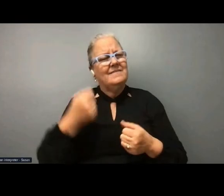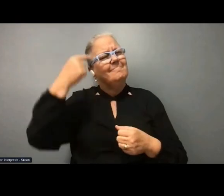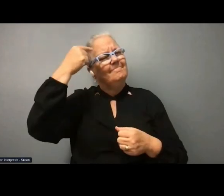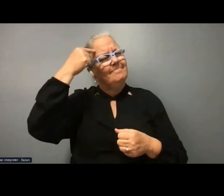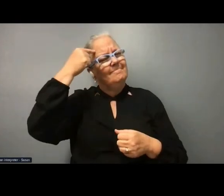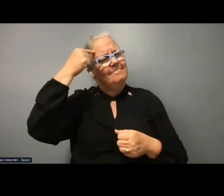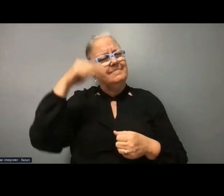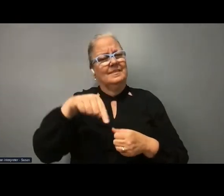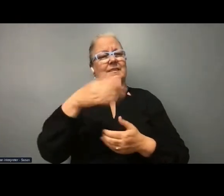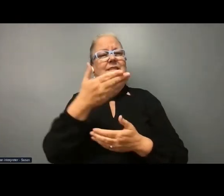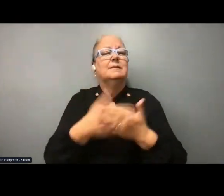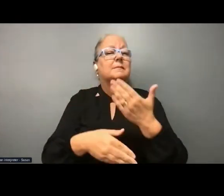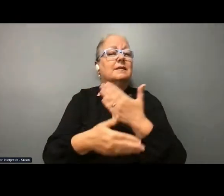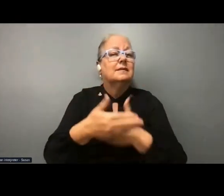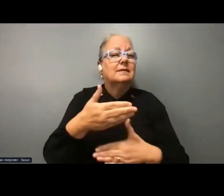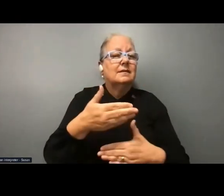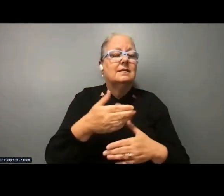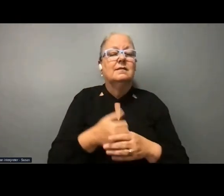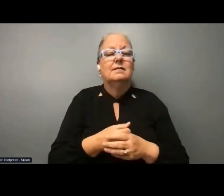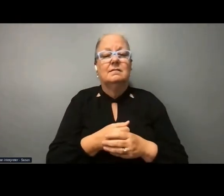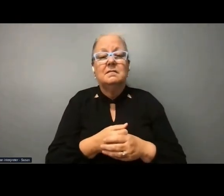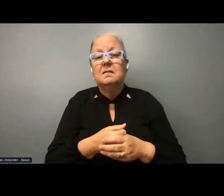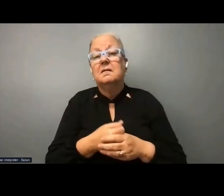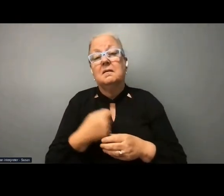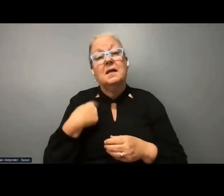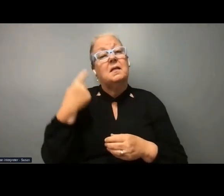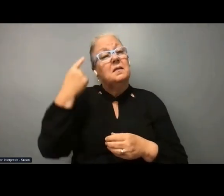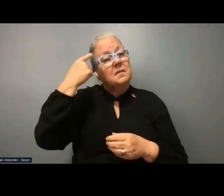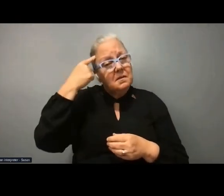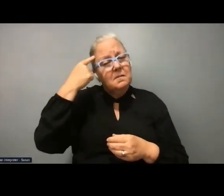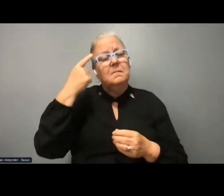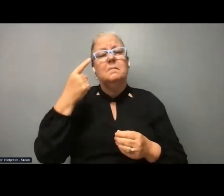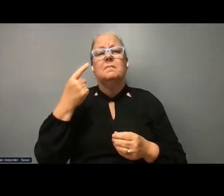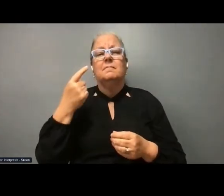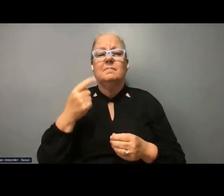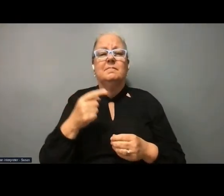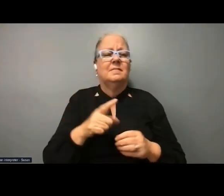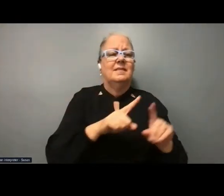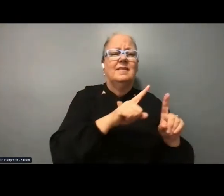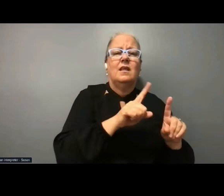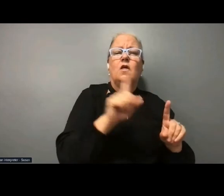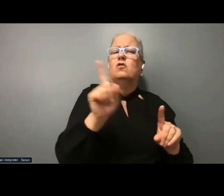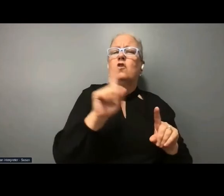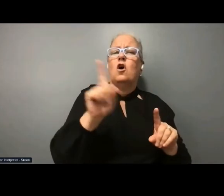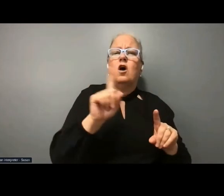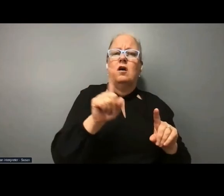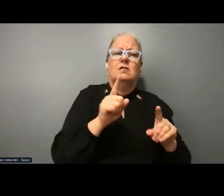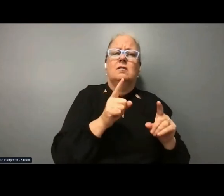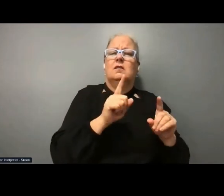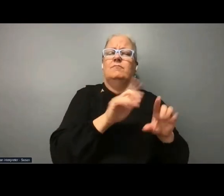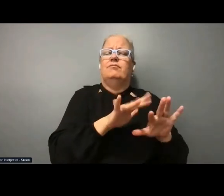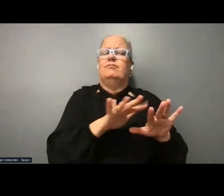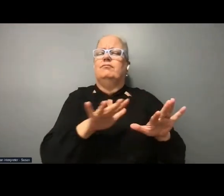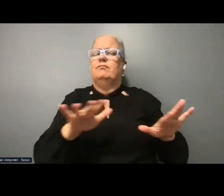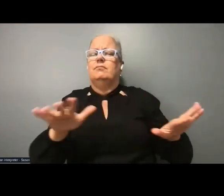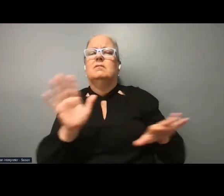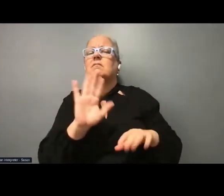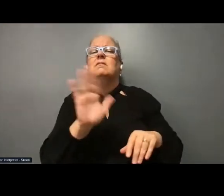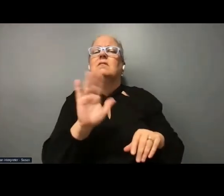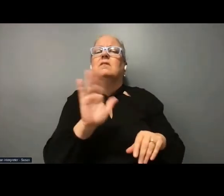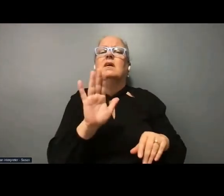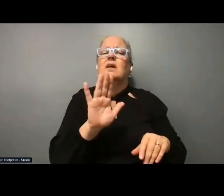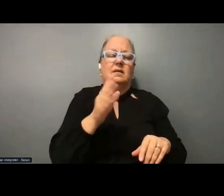we said, in case maybe it's not all the types of disabilities, but at least the ones who